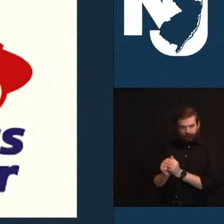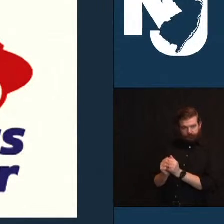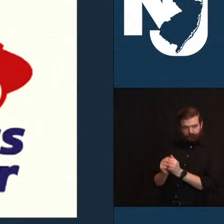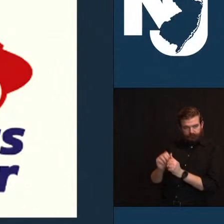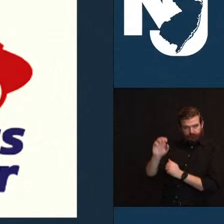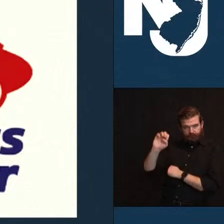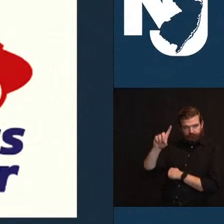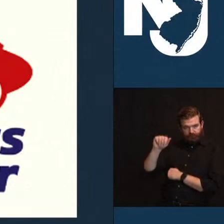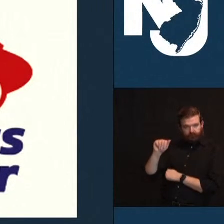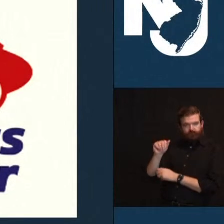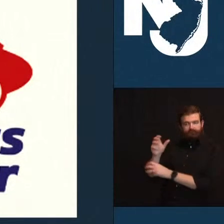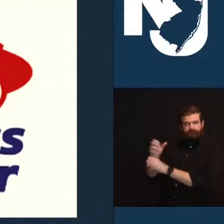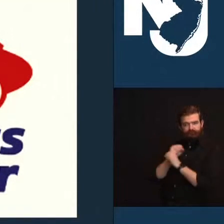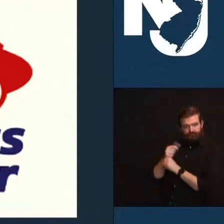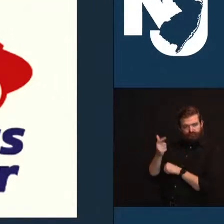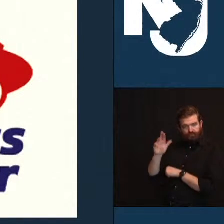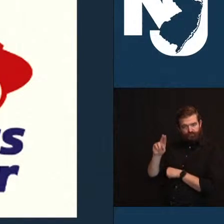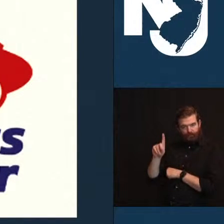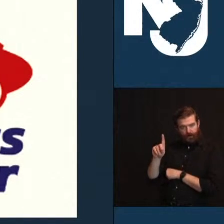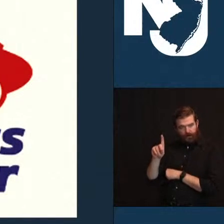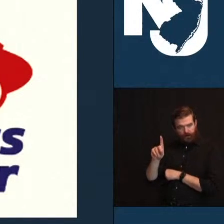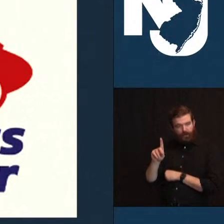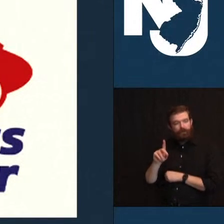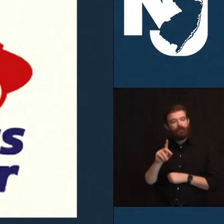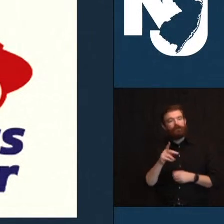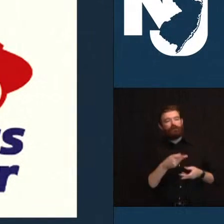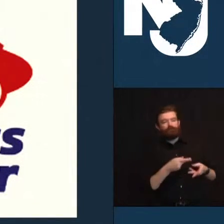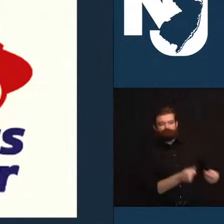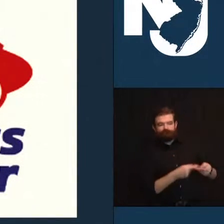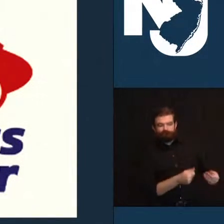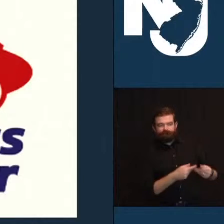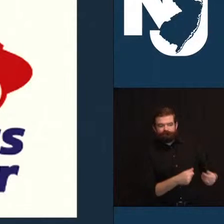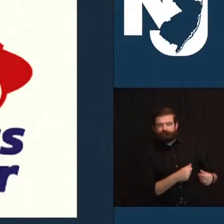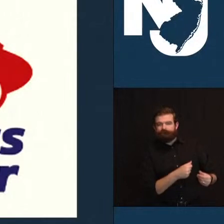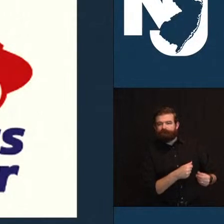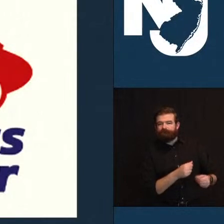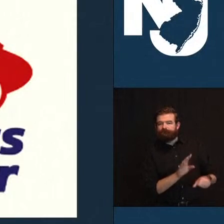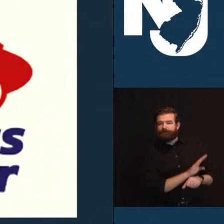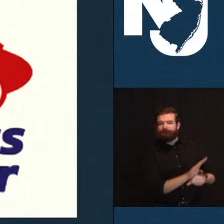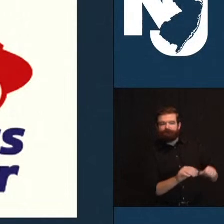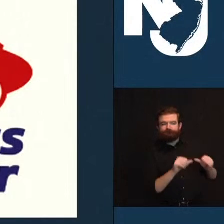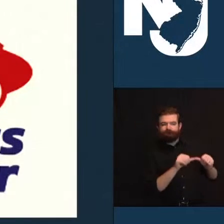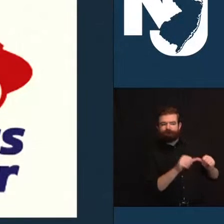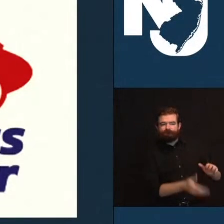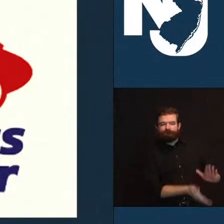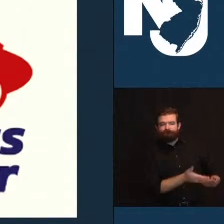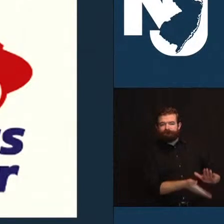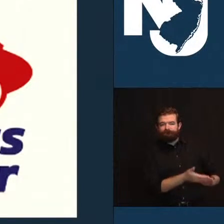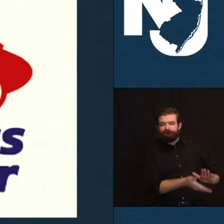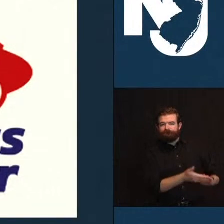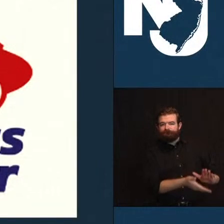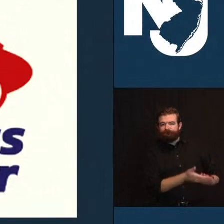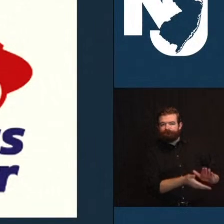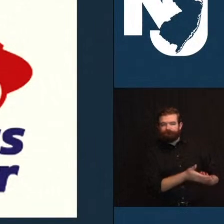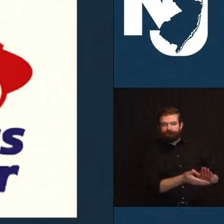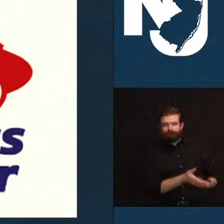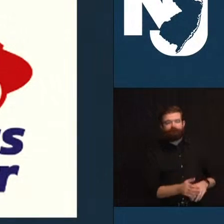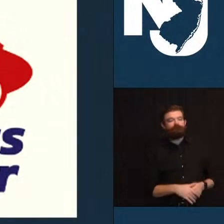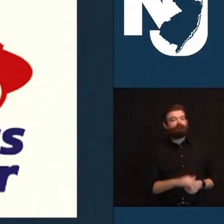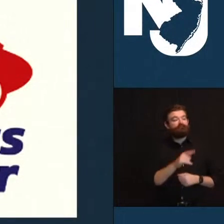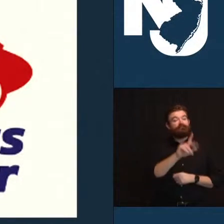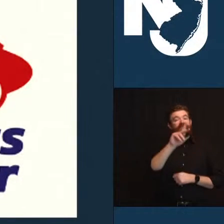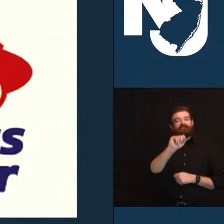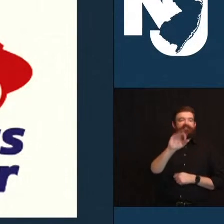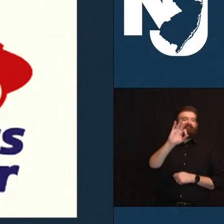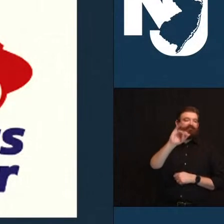their doors open. Check them out, by the way, at ksfitnesscenter.com, ksfitnesscenter.com. I had the opportunity to check